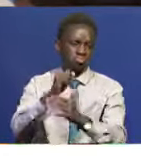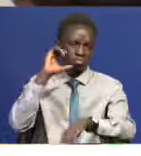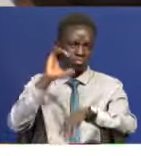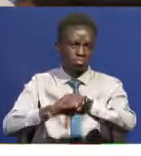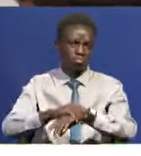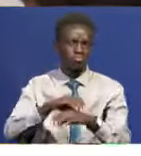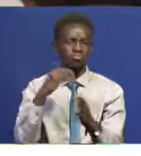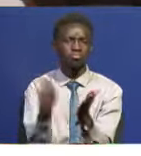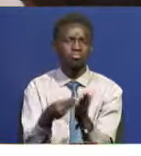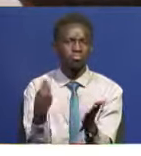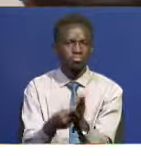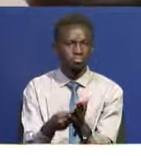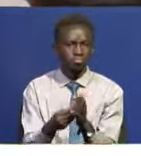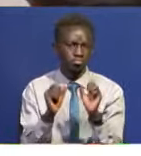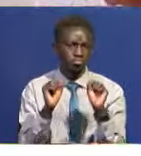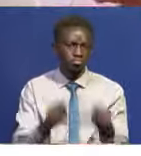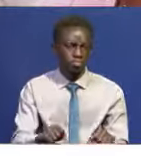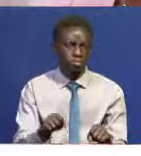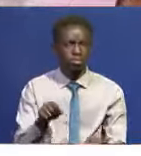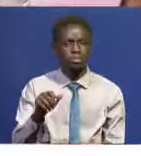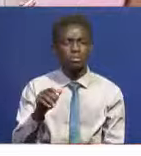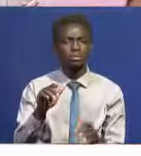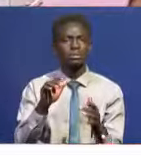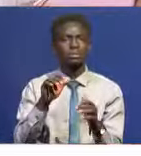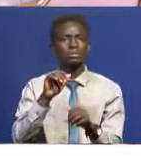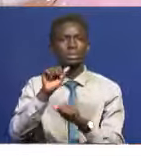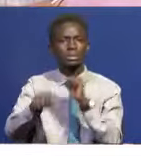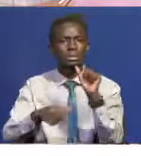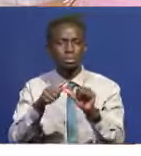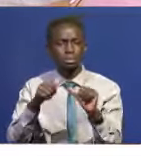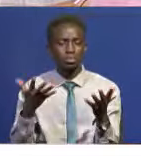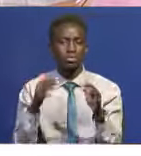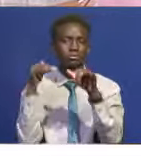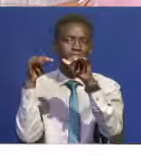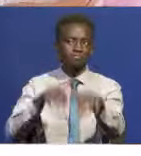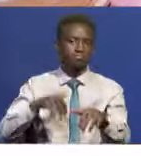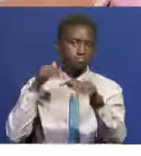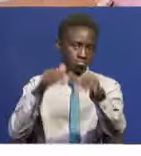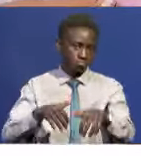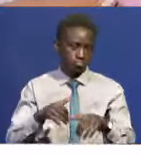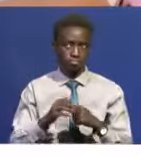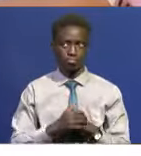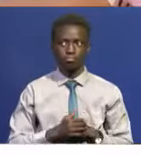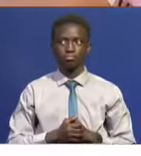mambo yanayohusikana na ukulima.